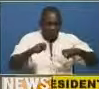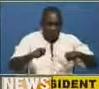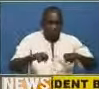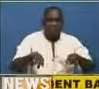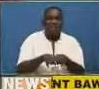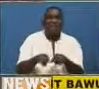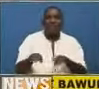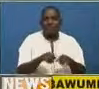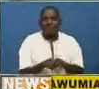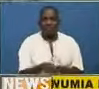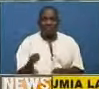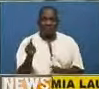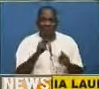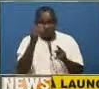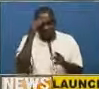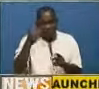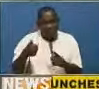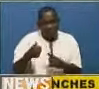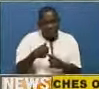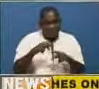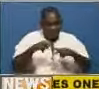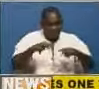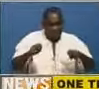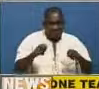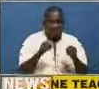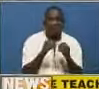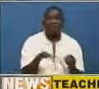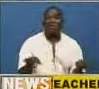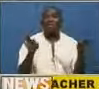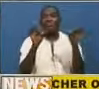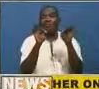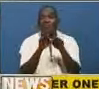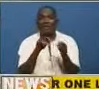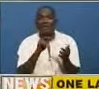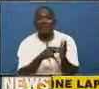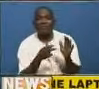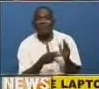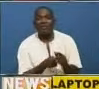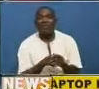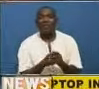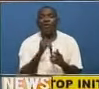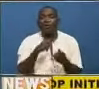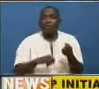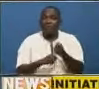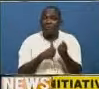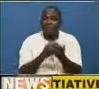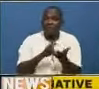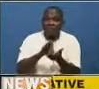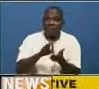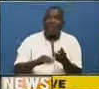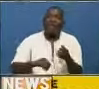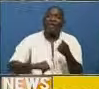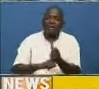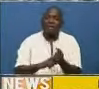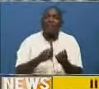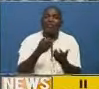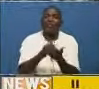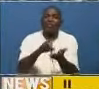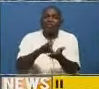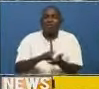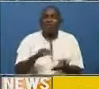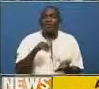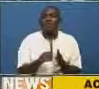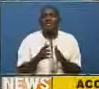are doing, they know that what we are doing is significant. This means that the funders will be able to give us resources